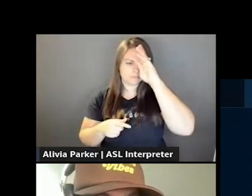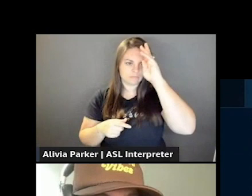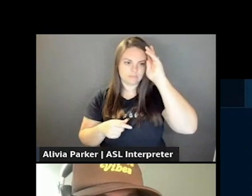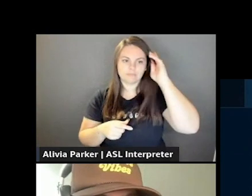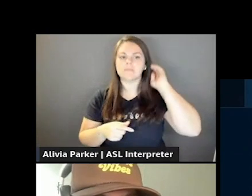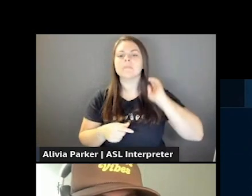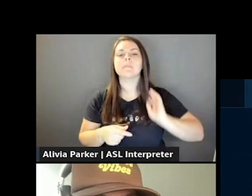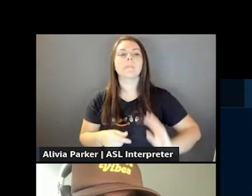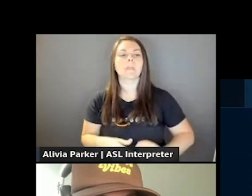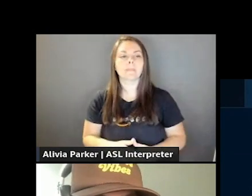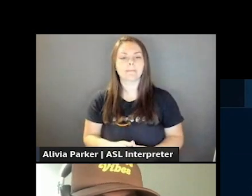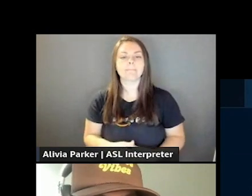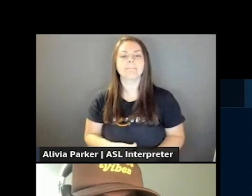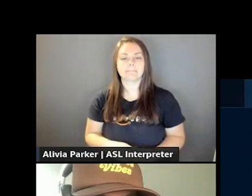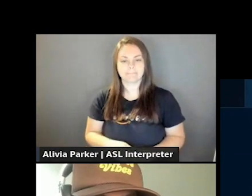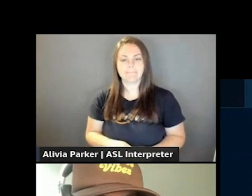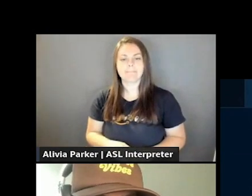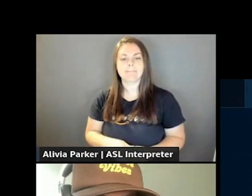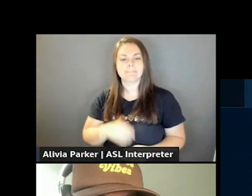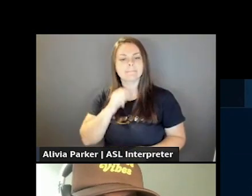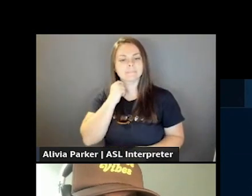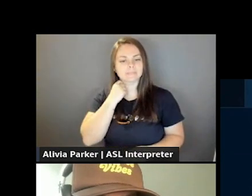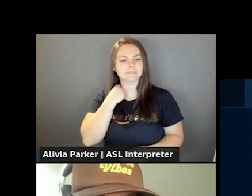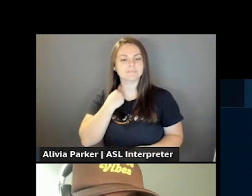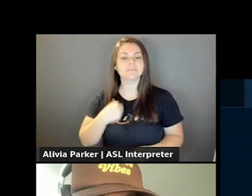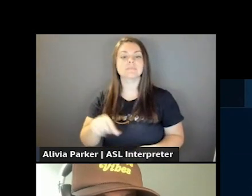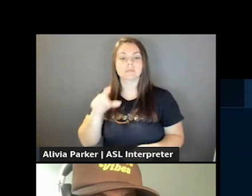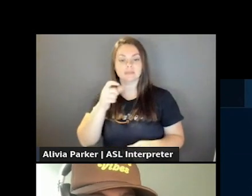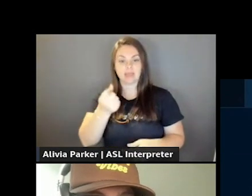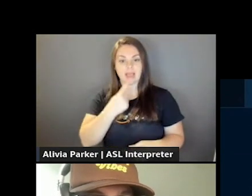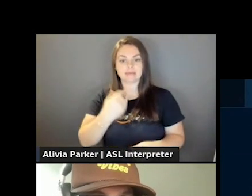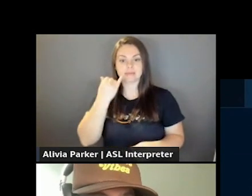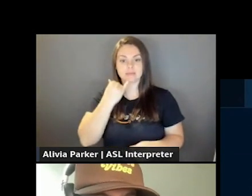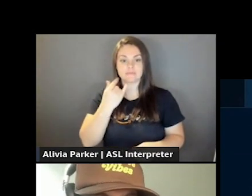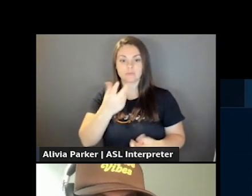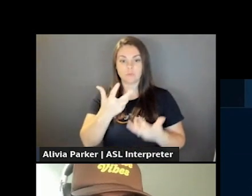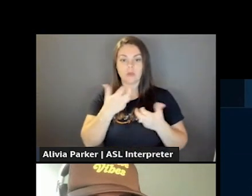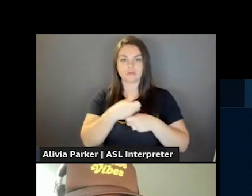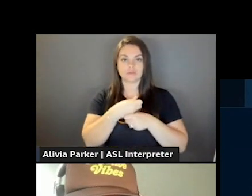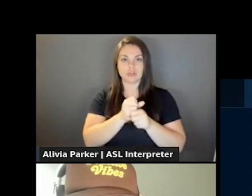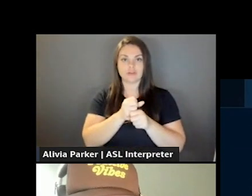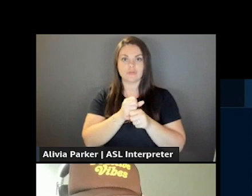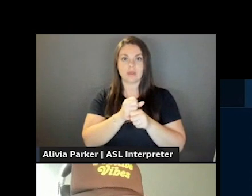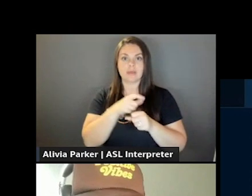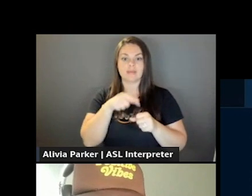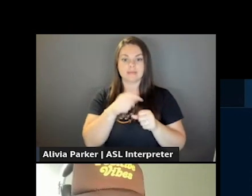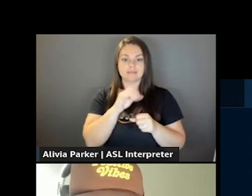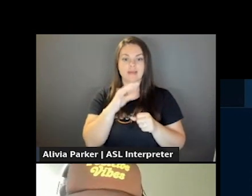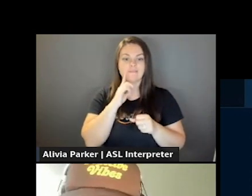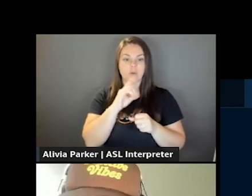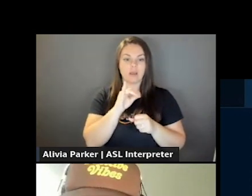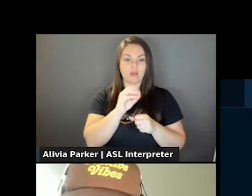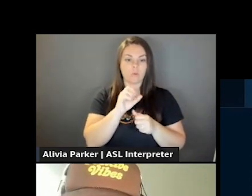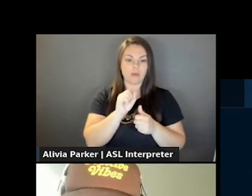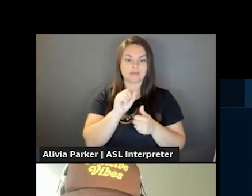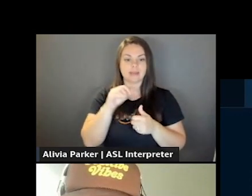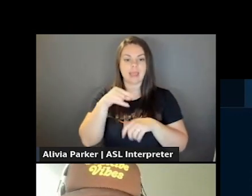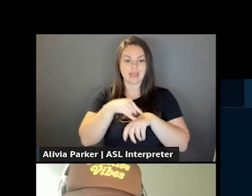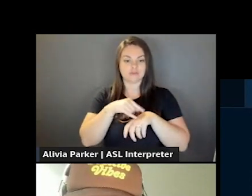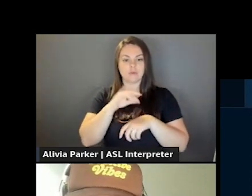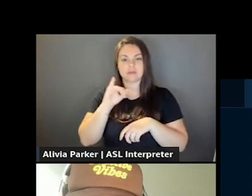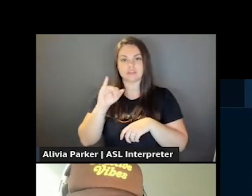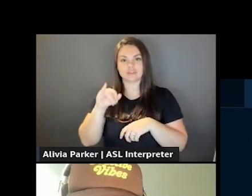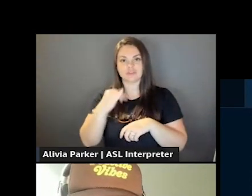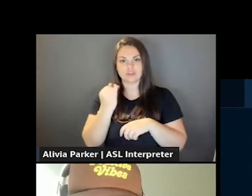So we have that. It's asking me, do you want to generate this stuff for JavaScript, iOS, and Android? Because what I didn't mention is Amplify will